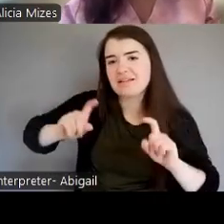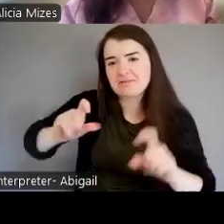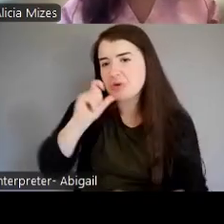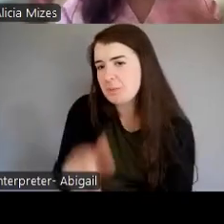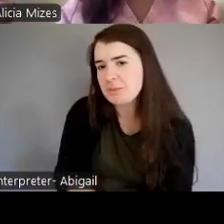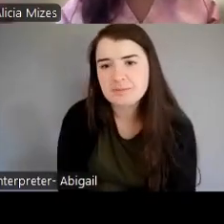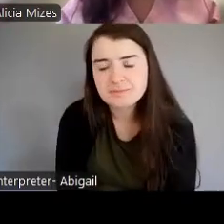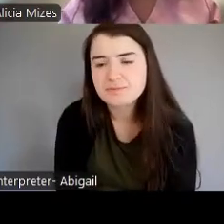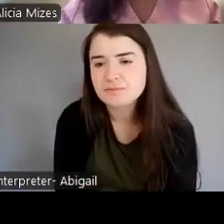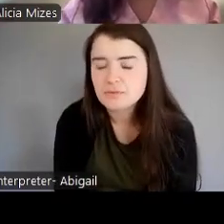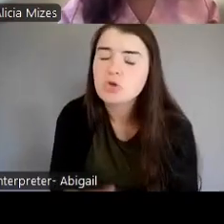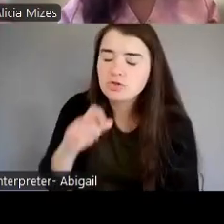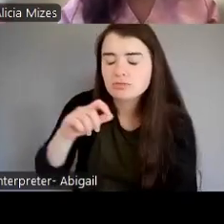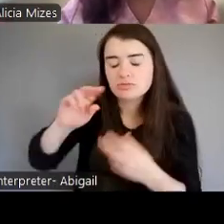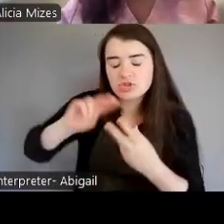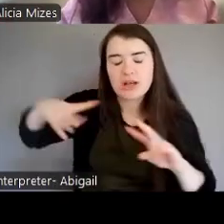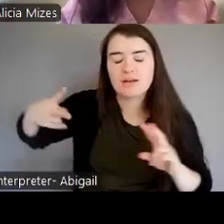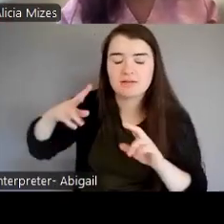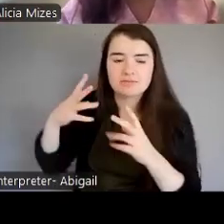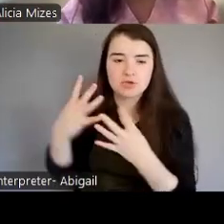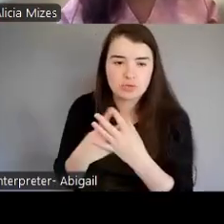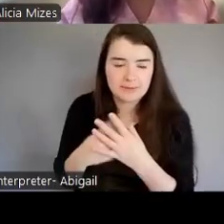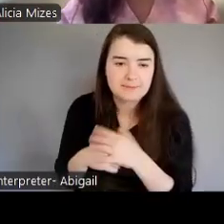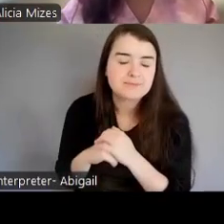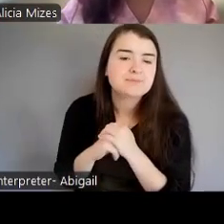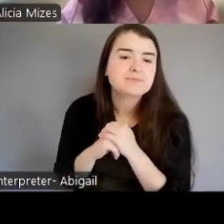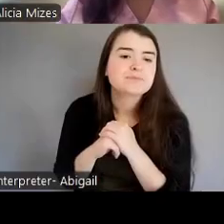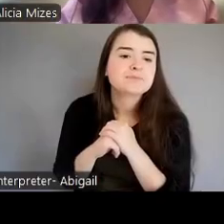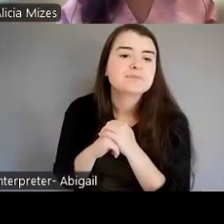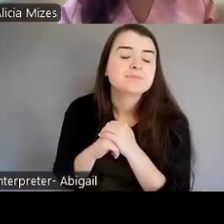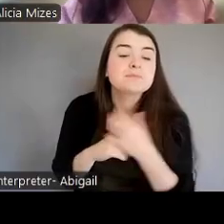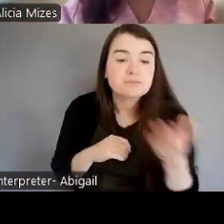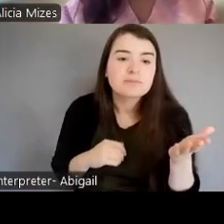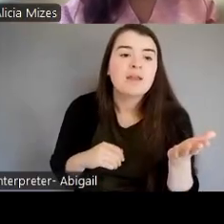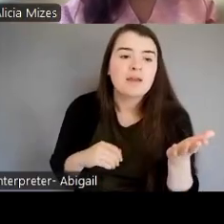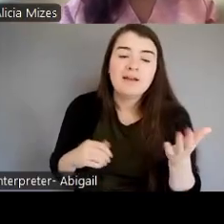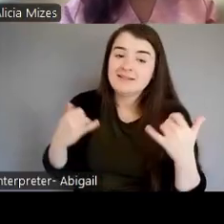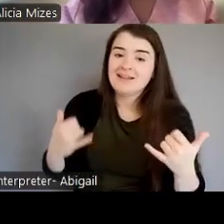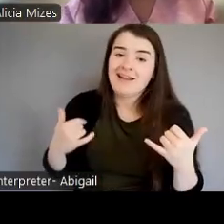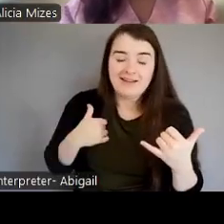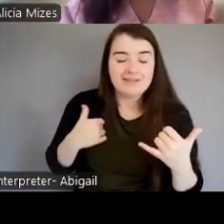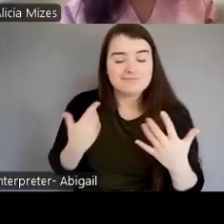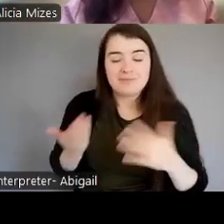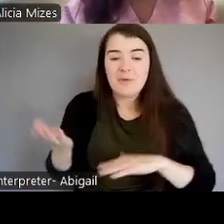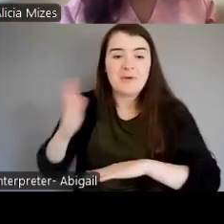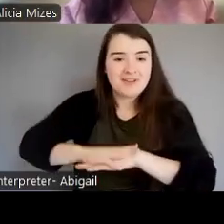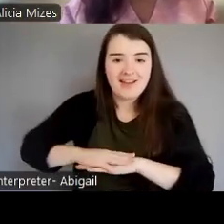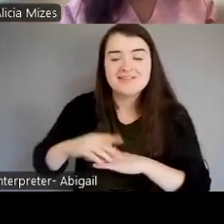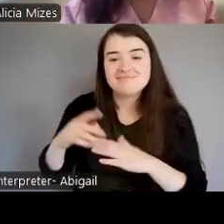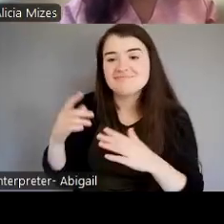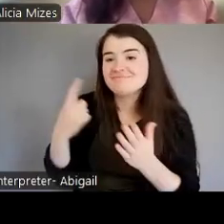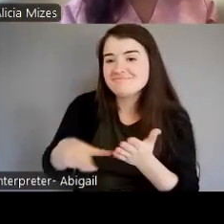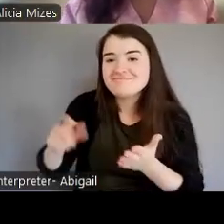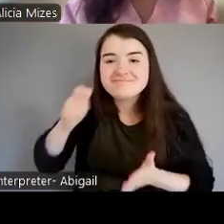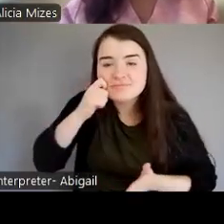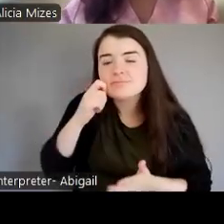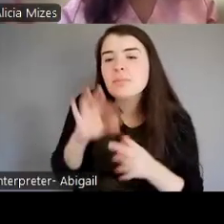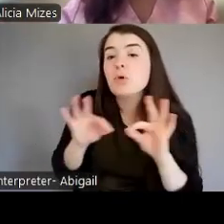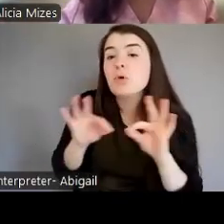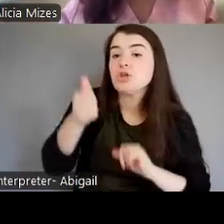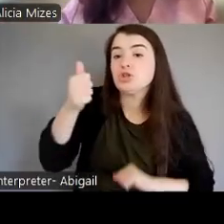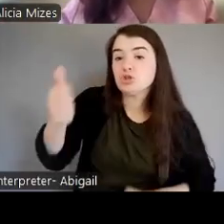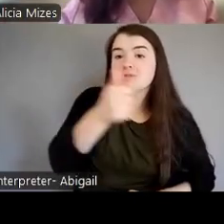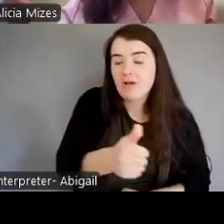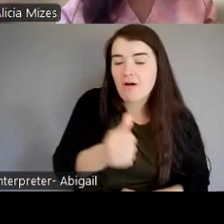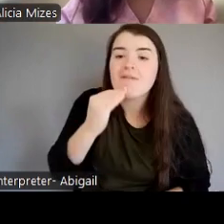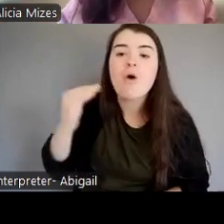So I was just here in my clinic today doing a lot of skin checks, but it's important that you check your own skin at least once a month at home since you're going to see